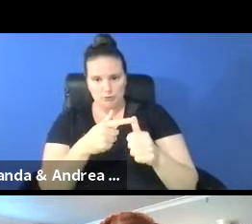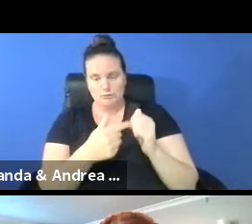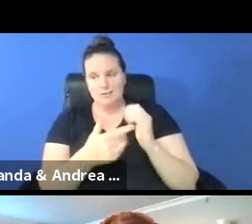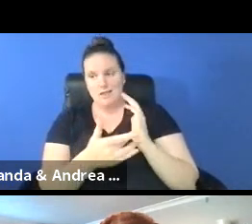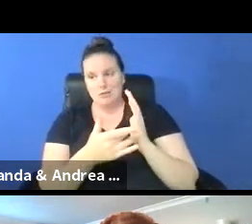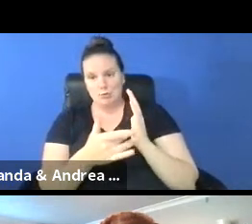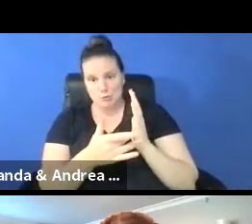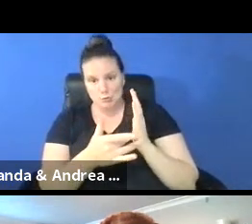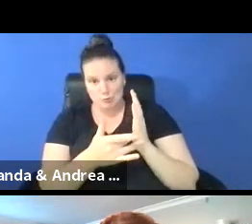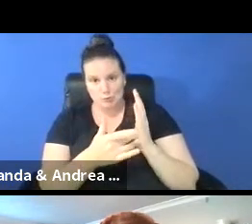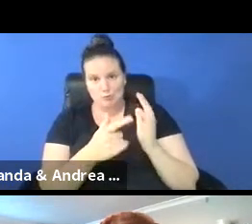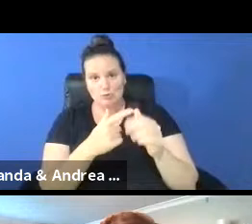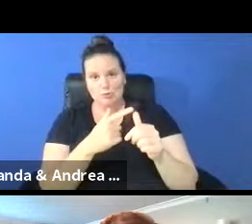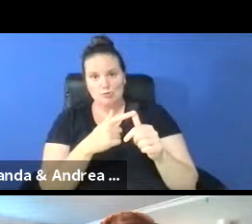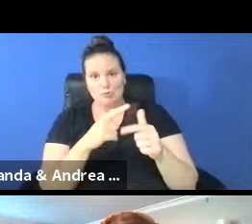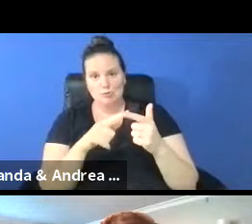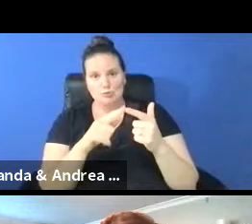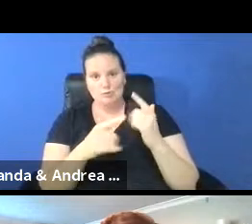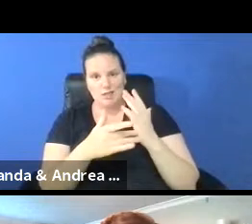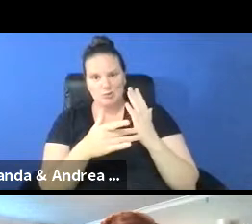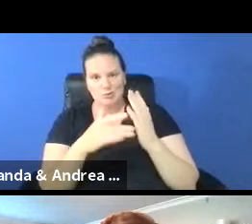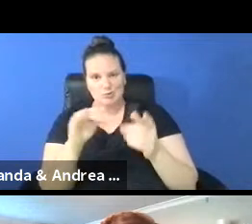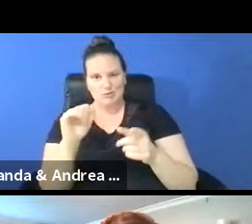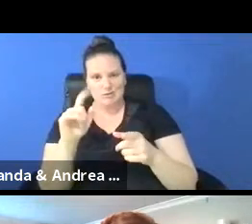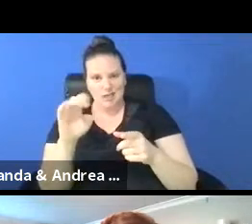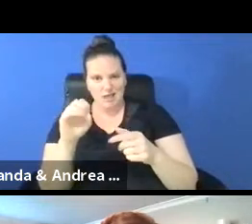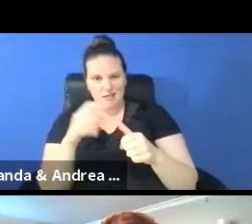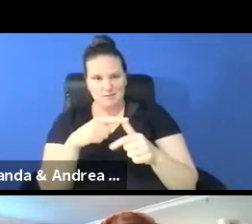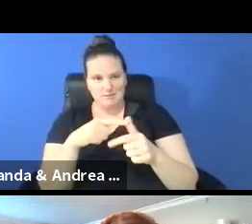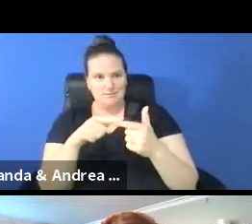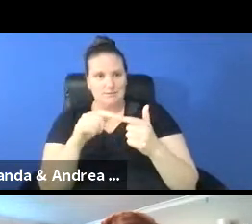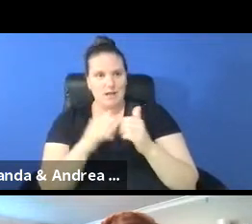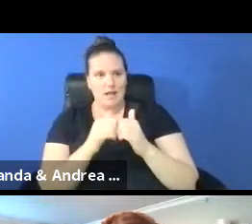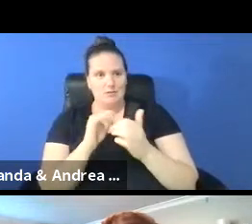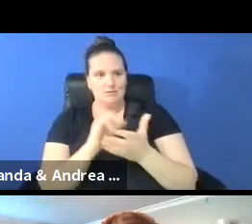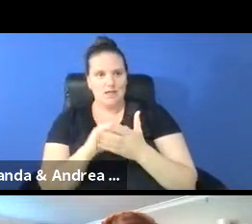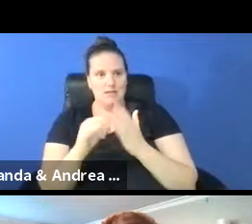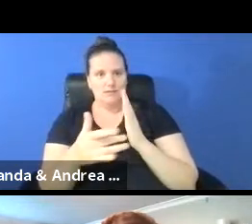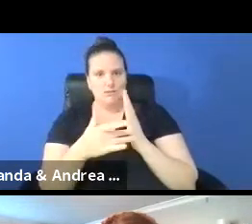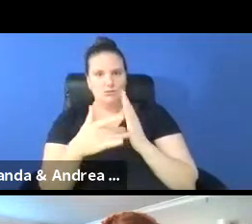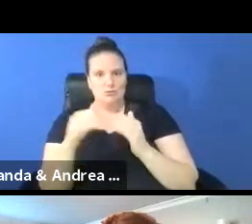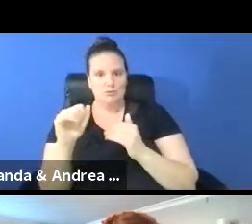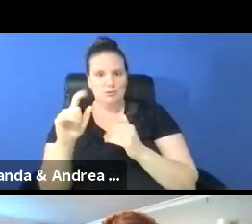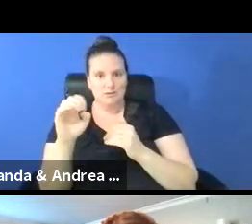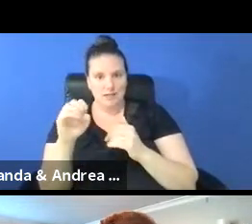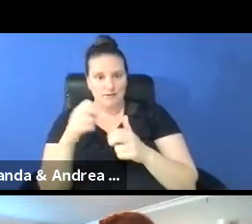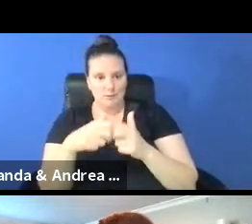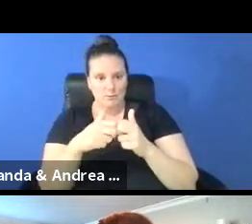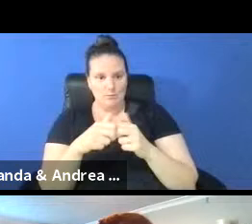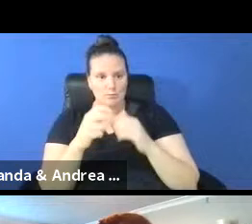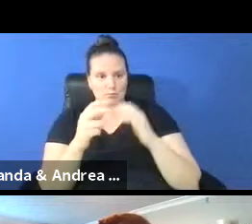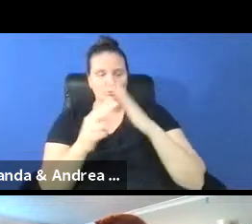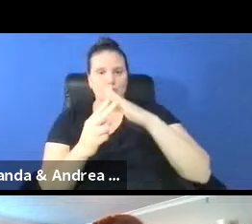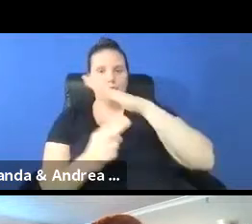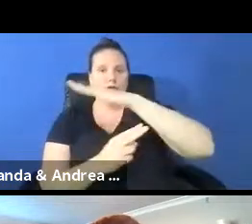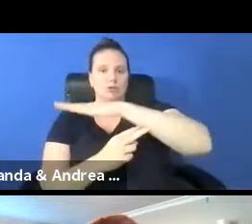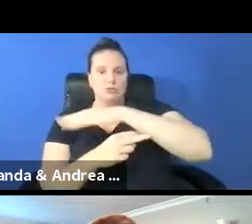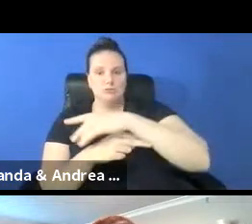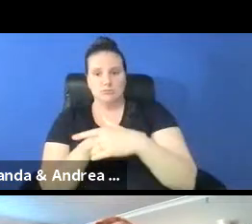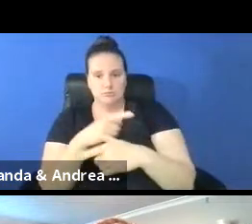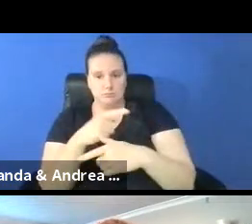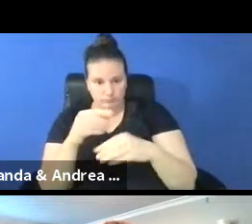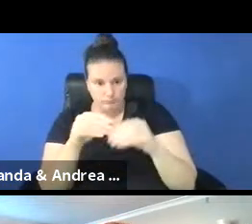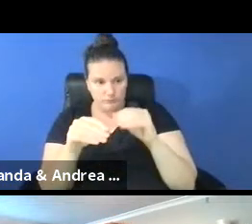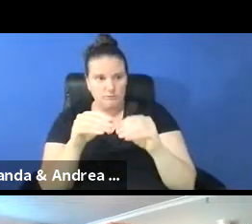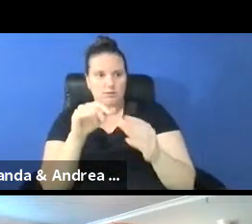technical, the technical side, and how does that technical side of the problem that the bridge seeks to solve